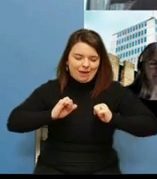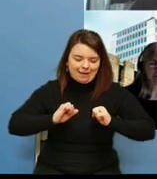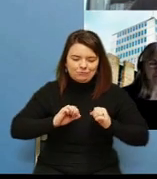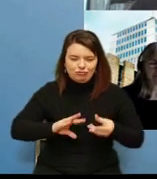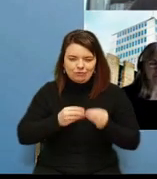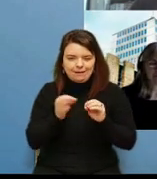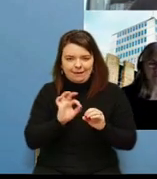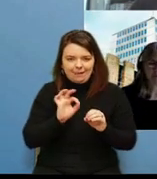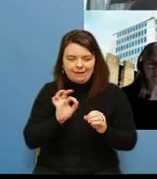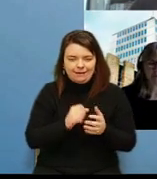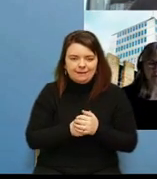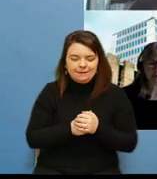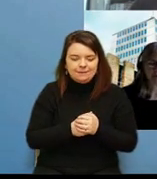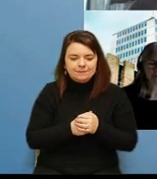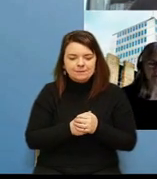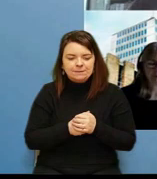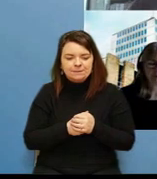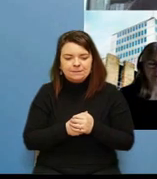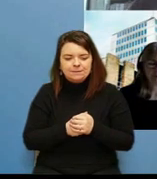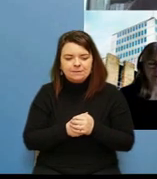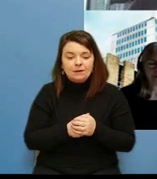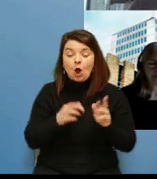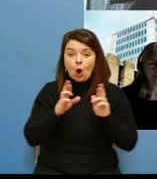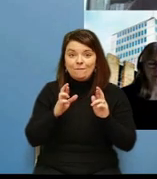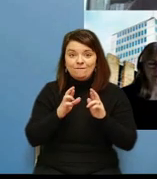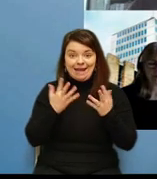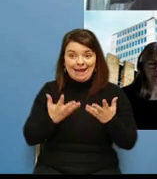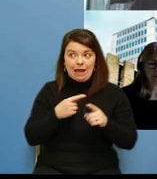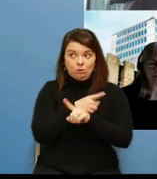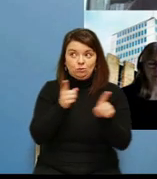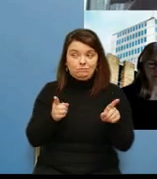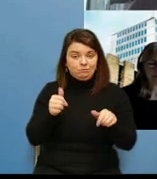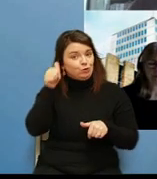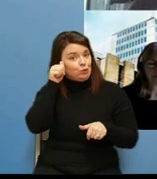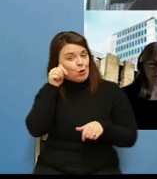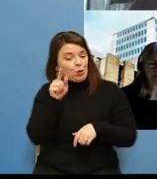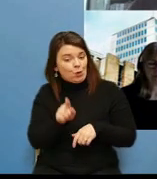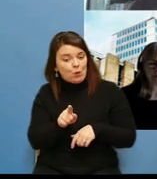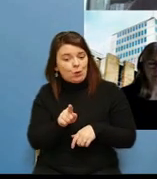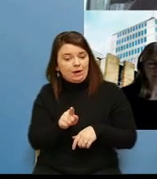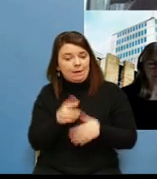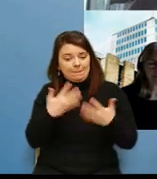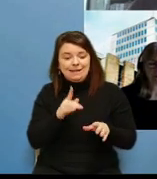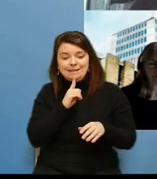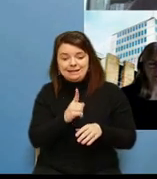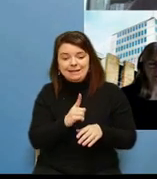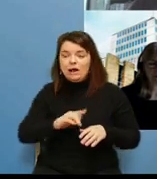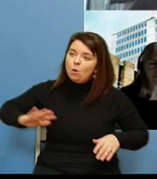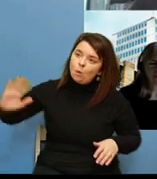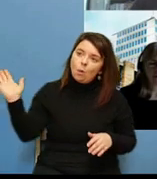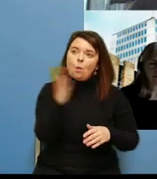decision yet. But hopefully now that it's on your radar,